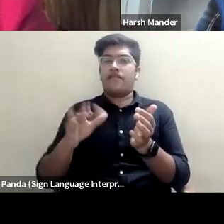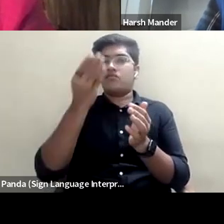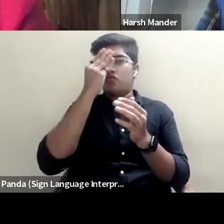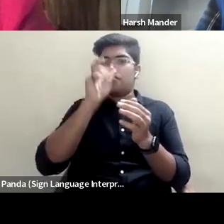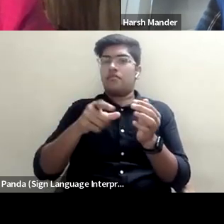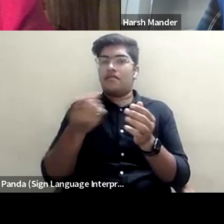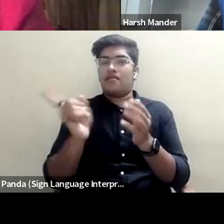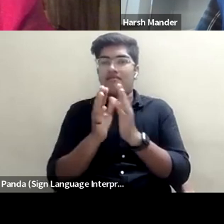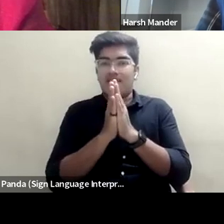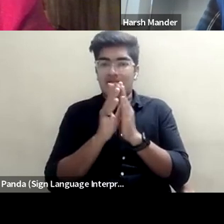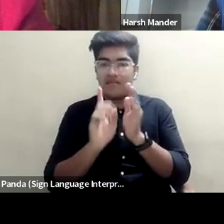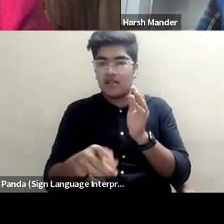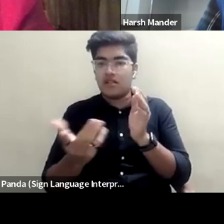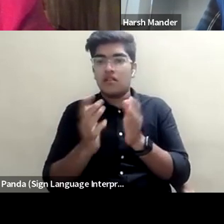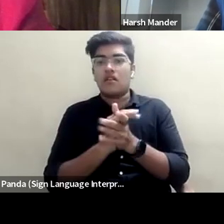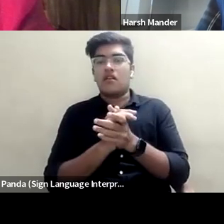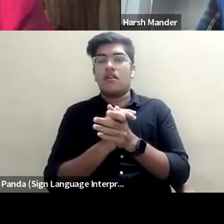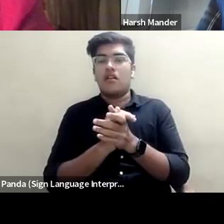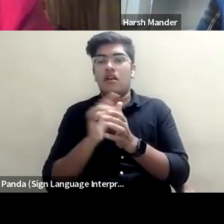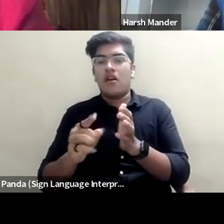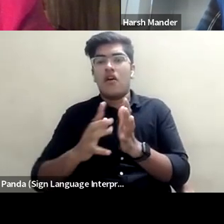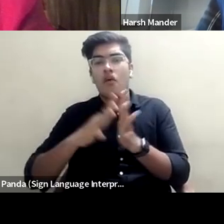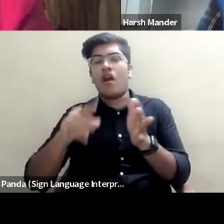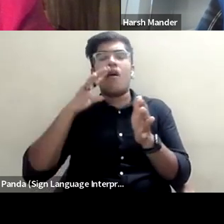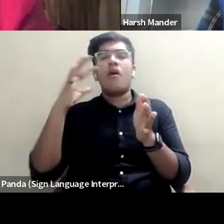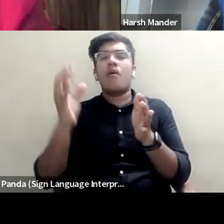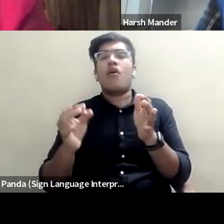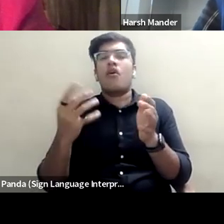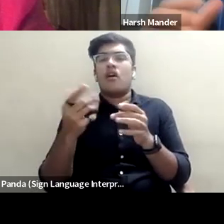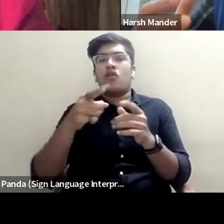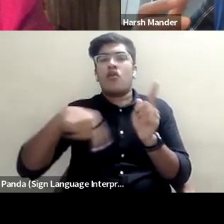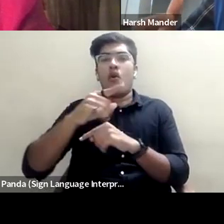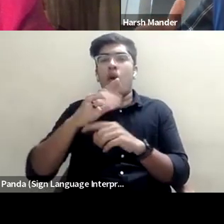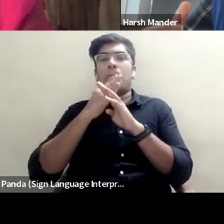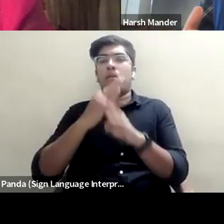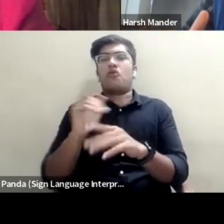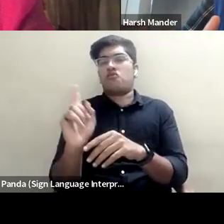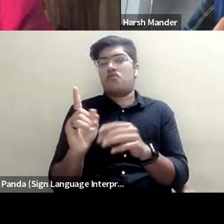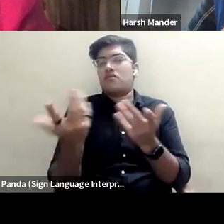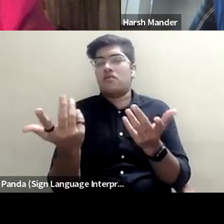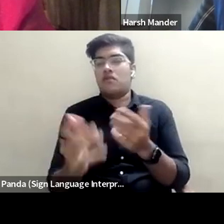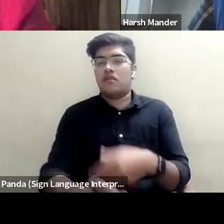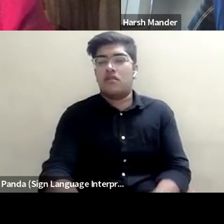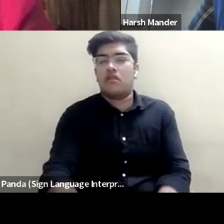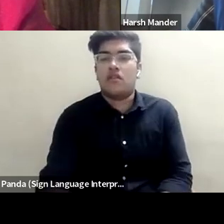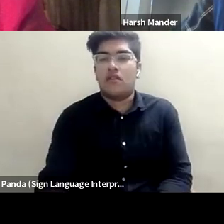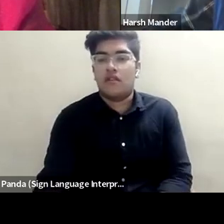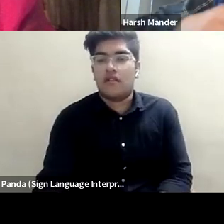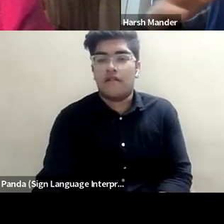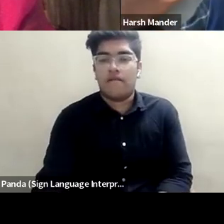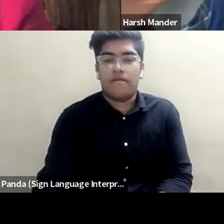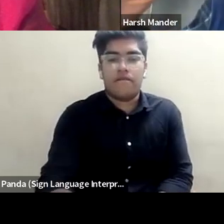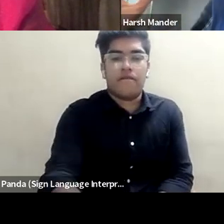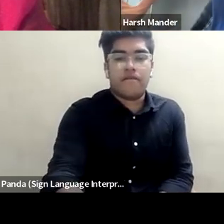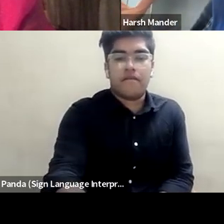Why is it so important for you to block them? I saw this picture, just as an illustration, of